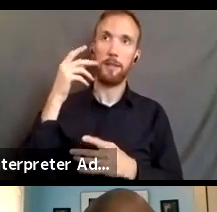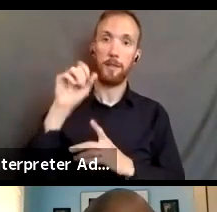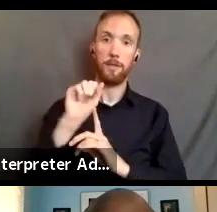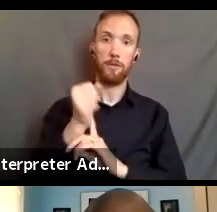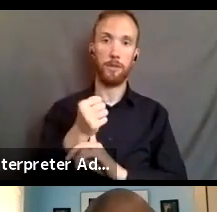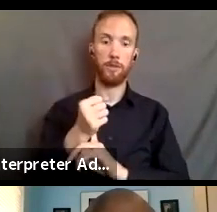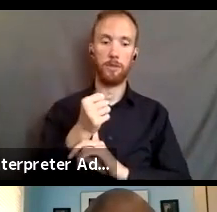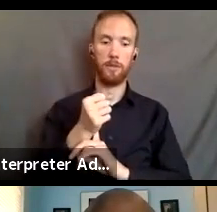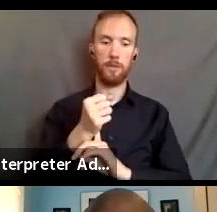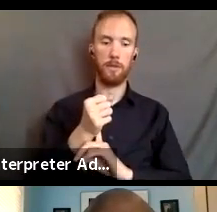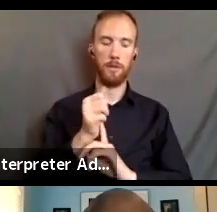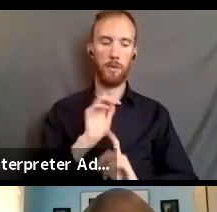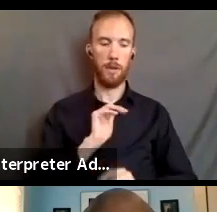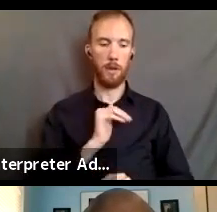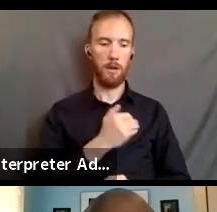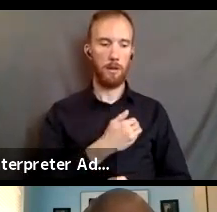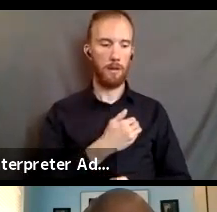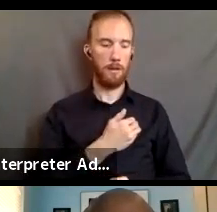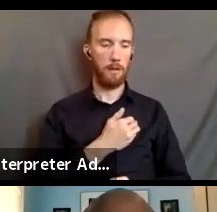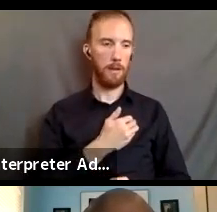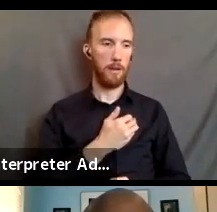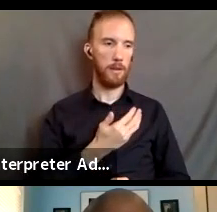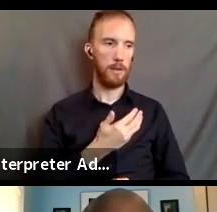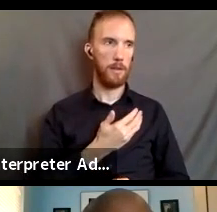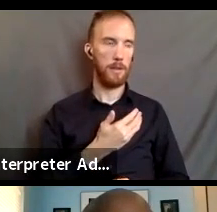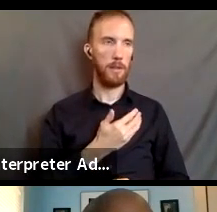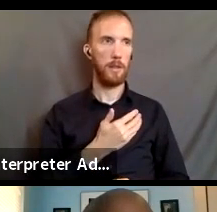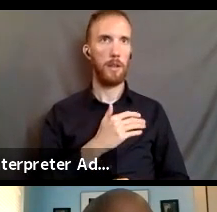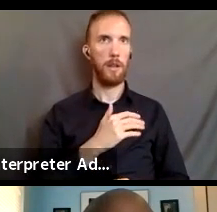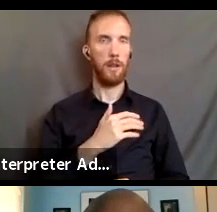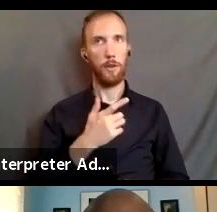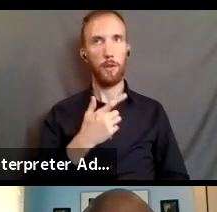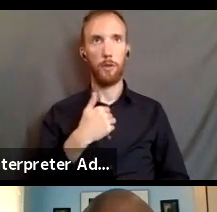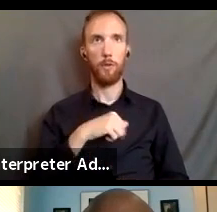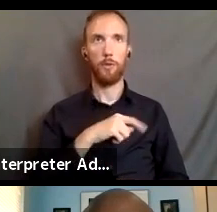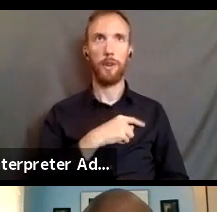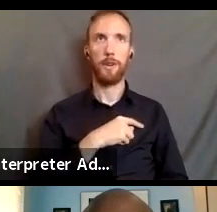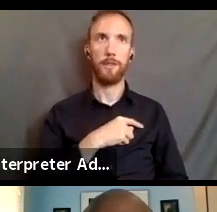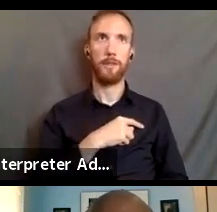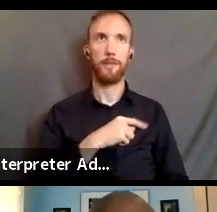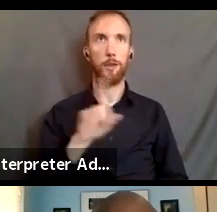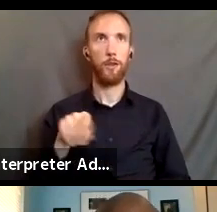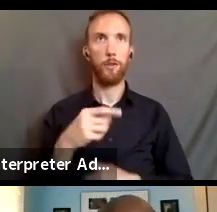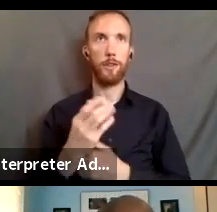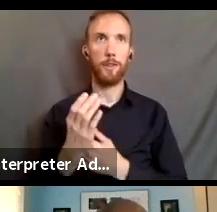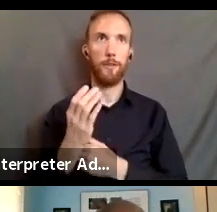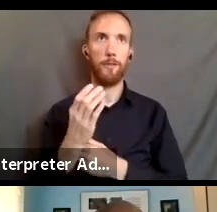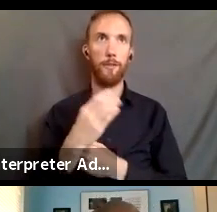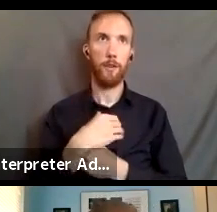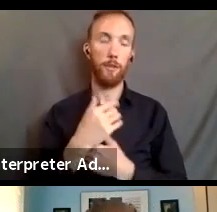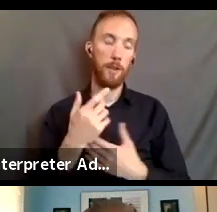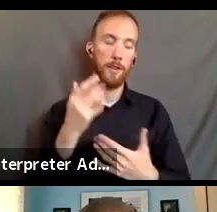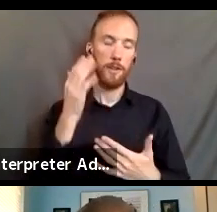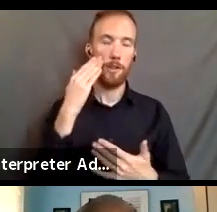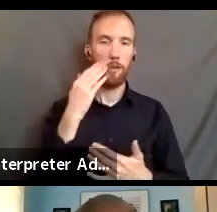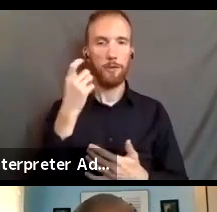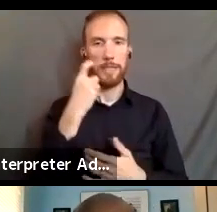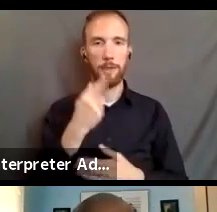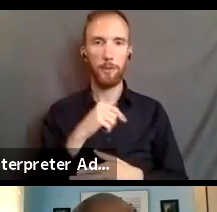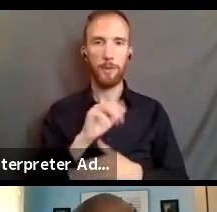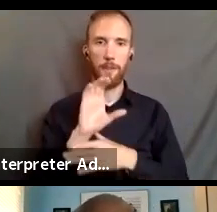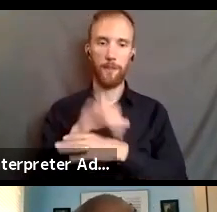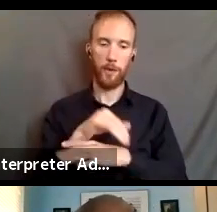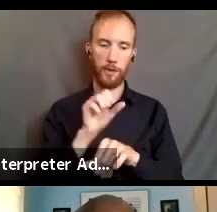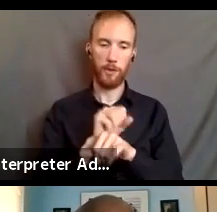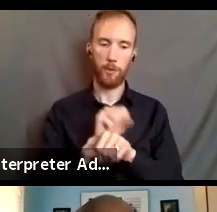focused or or so solely for forced uh to engage uh electronically given the pandemic that's one of those things